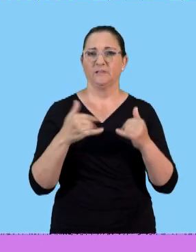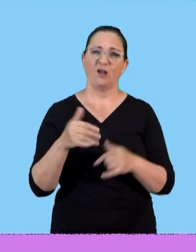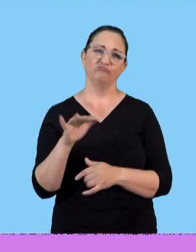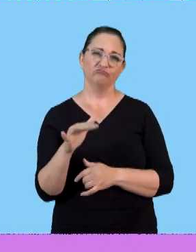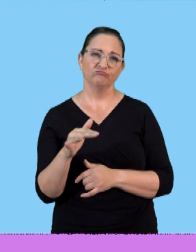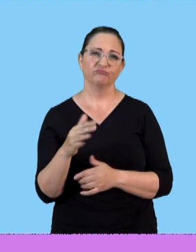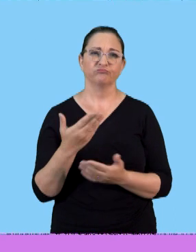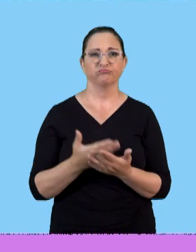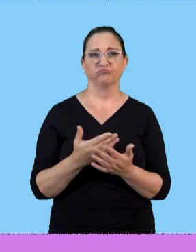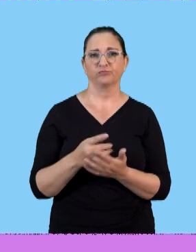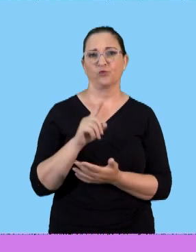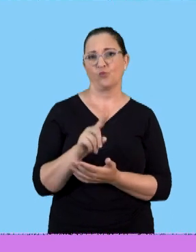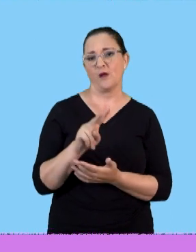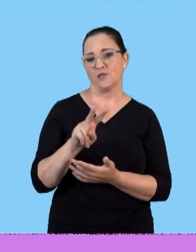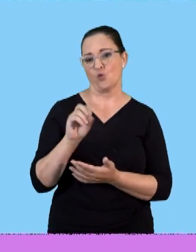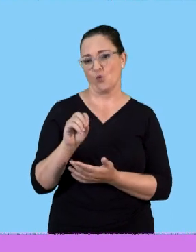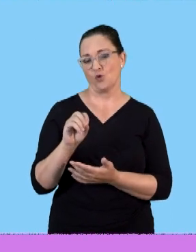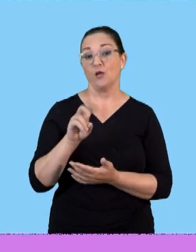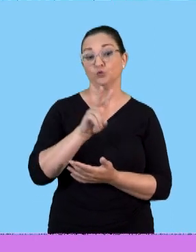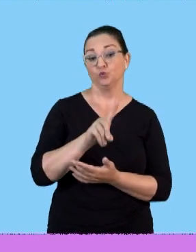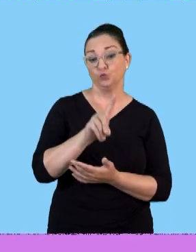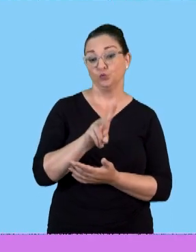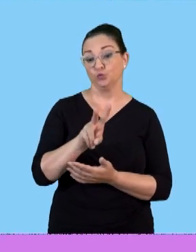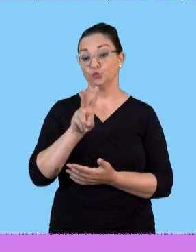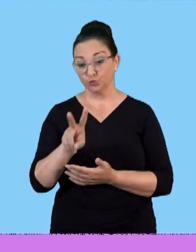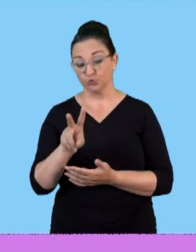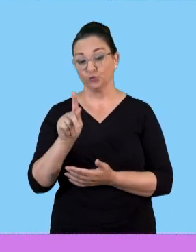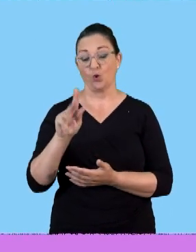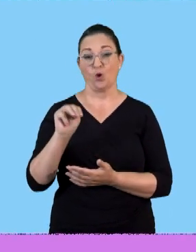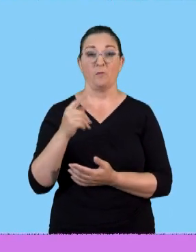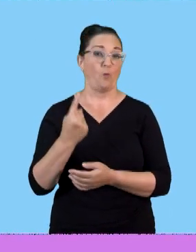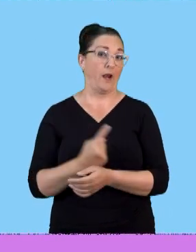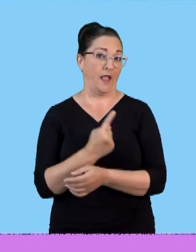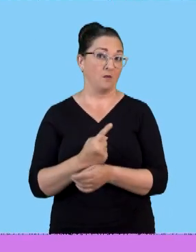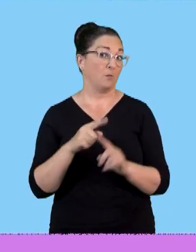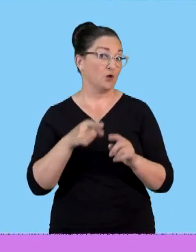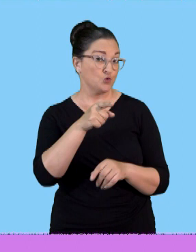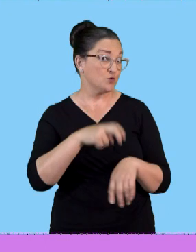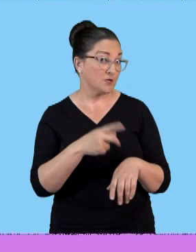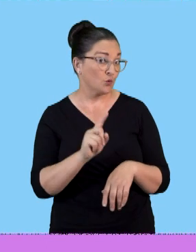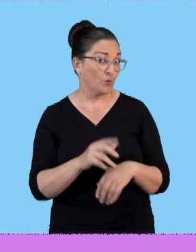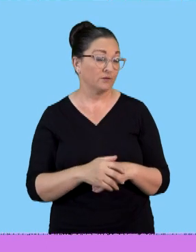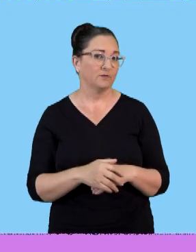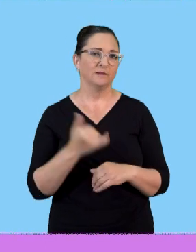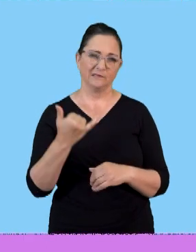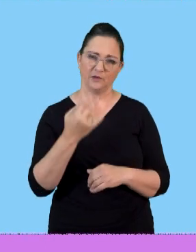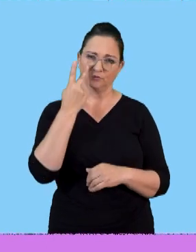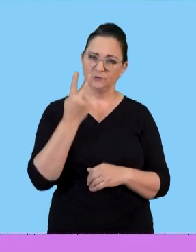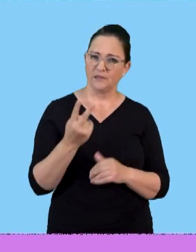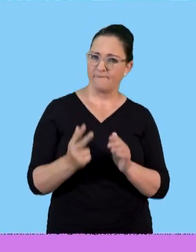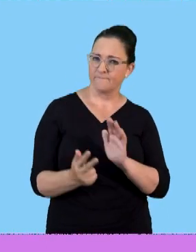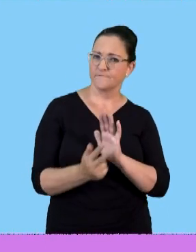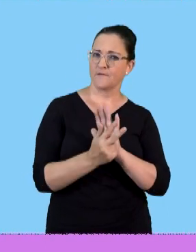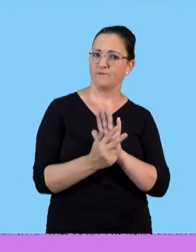minutes if she travels at an average speed of 122 kilometers per hour. So what is it that you need to do? It